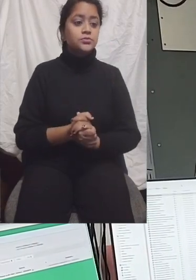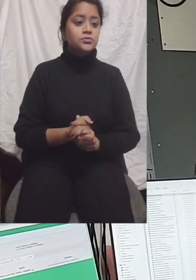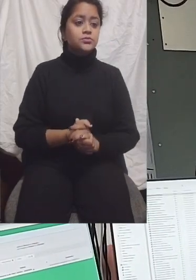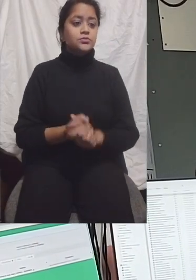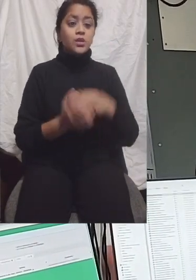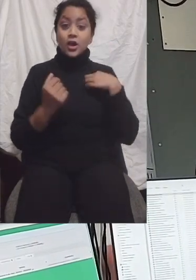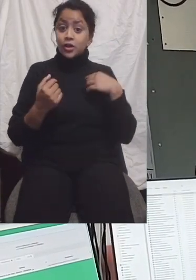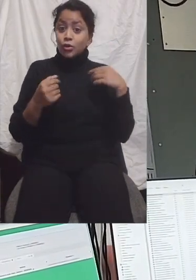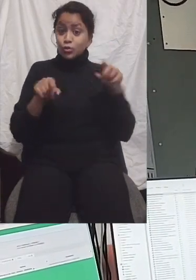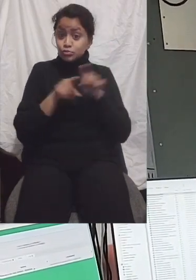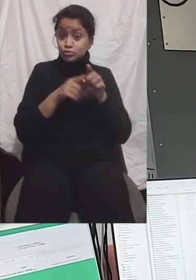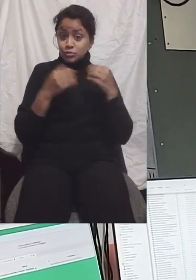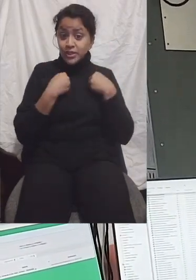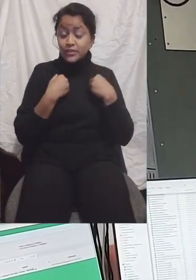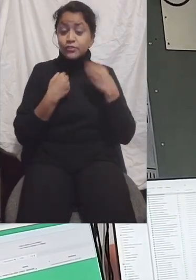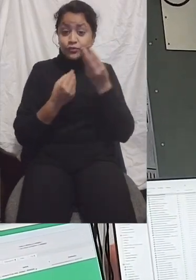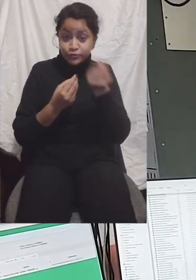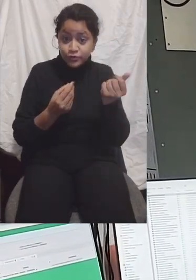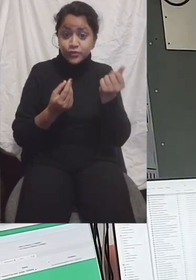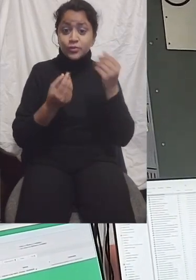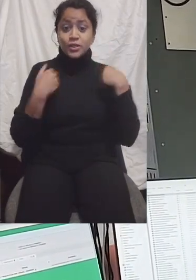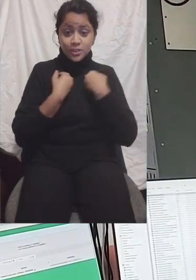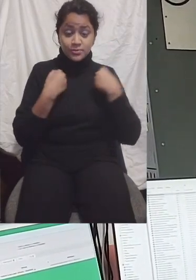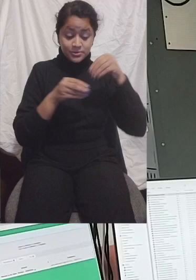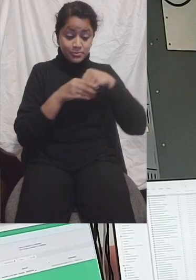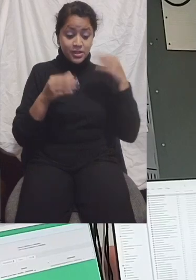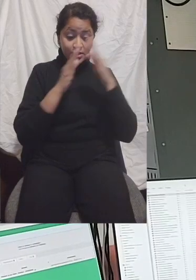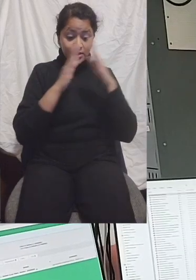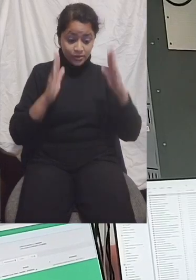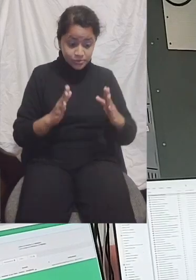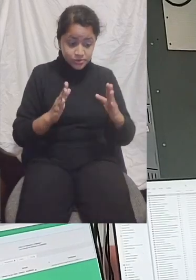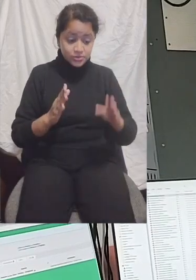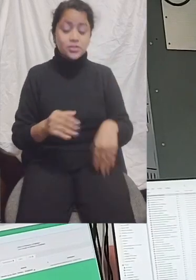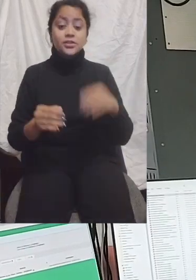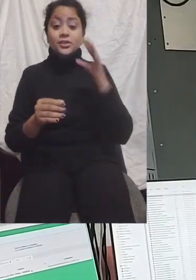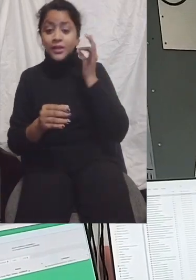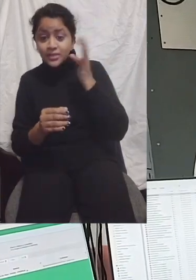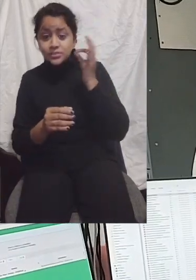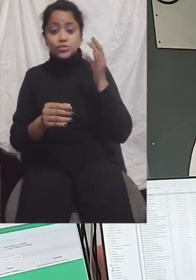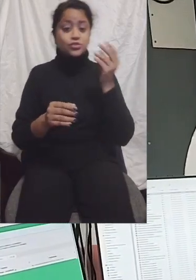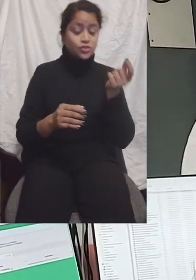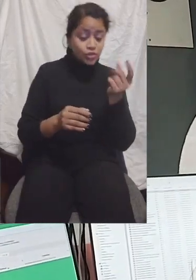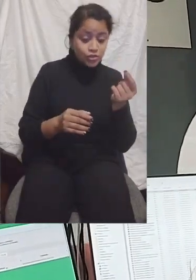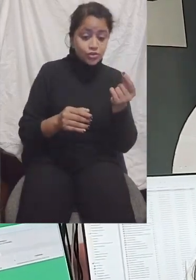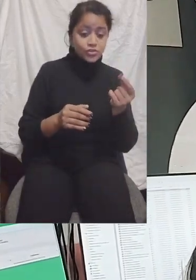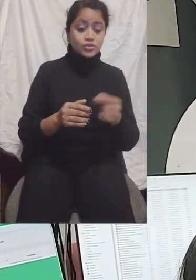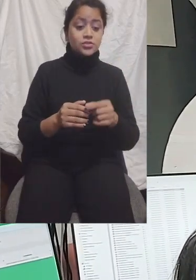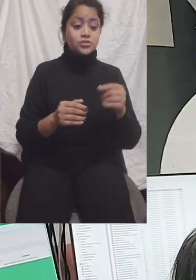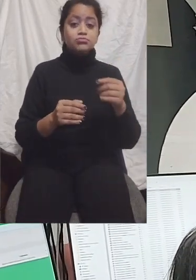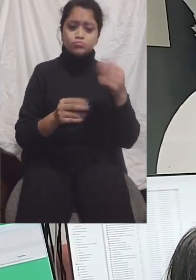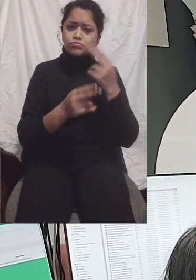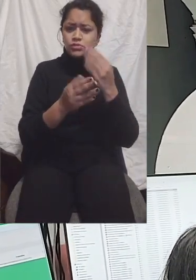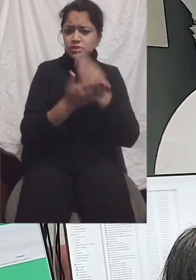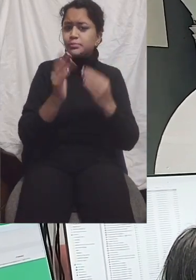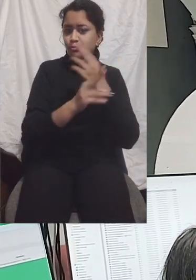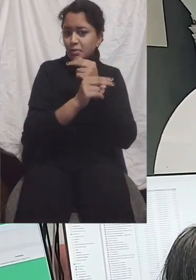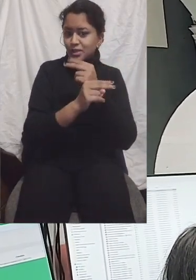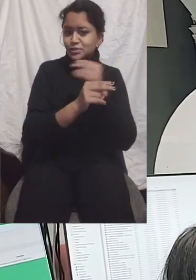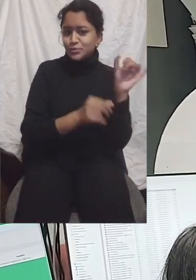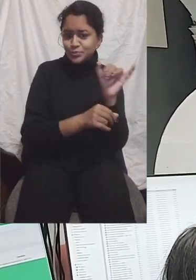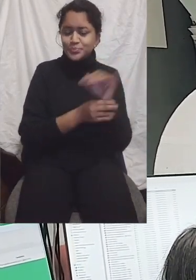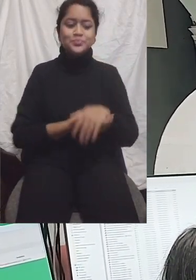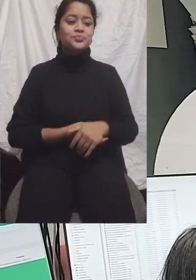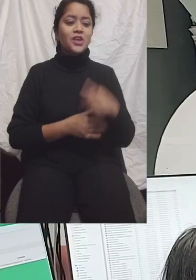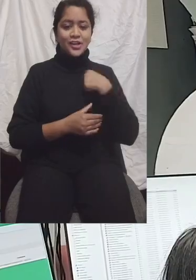few animals in my house that I foster as well, cats and dogs. And I have some bunnies as well. So